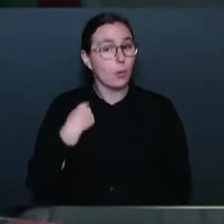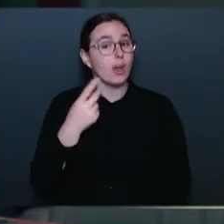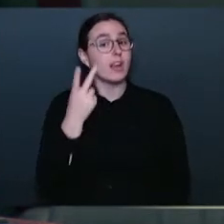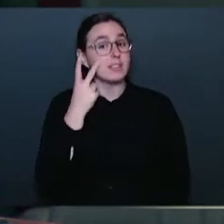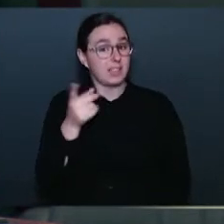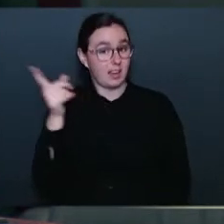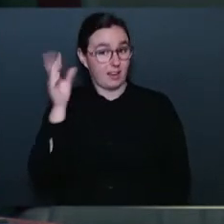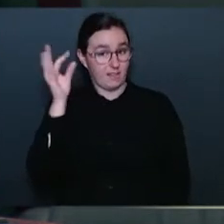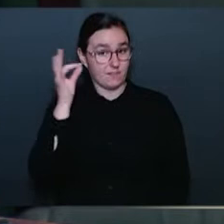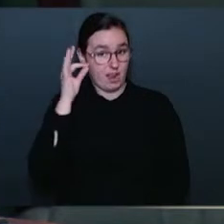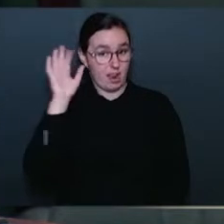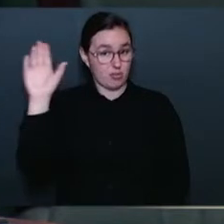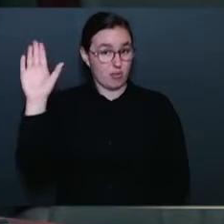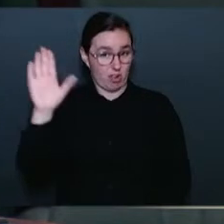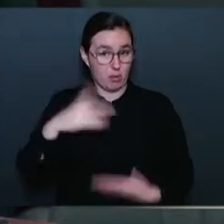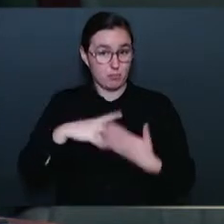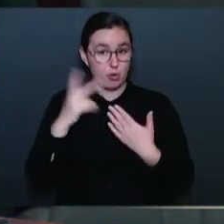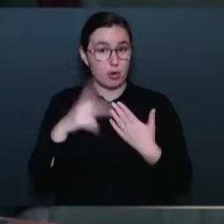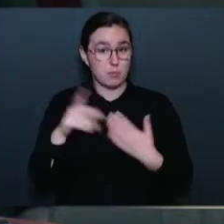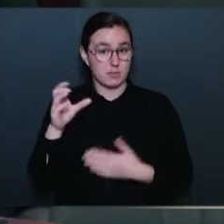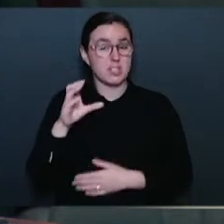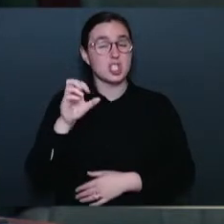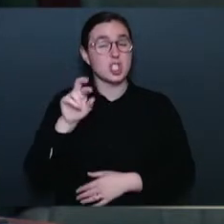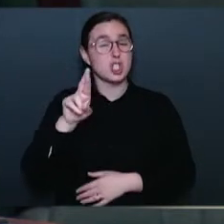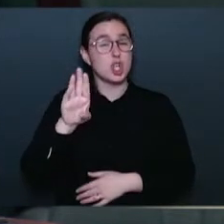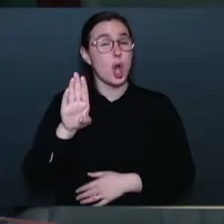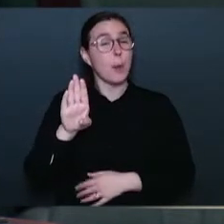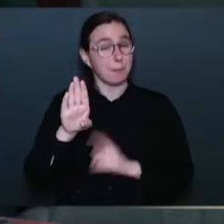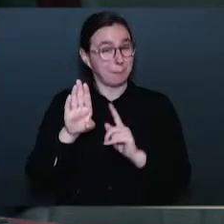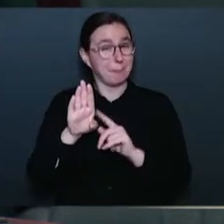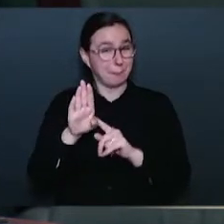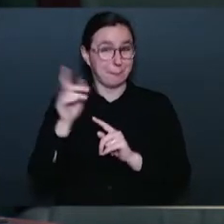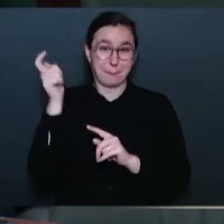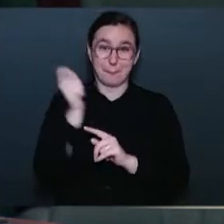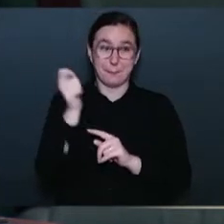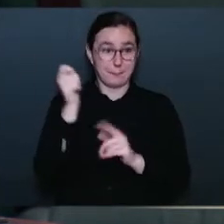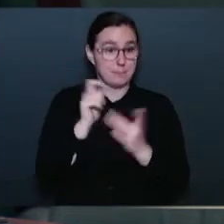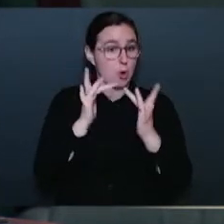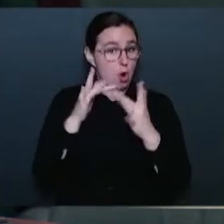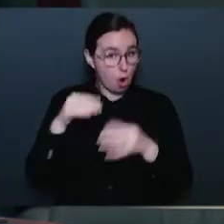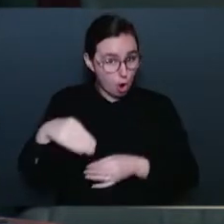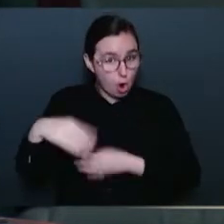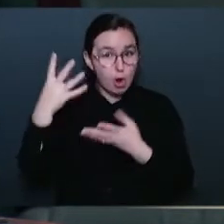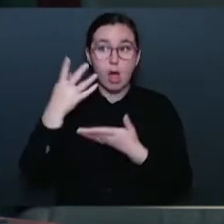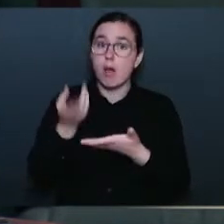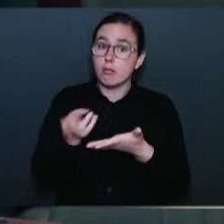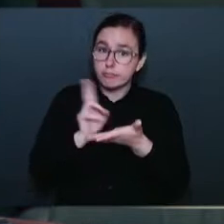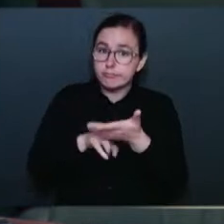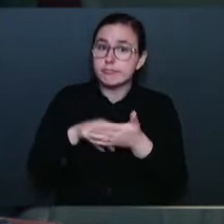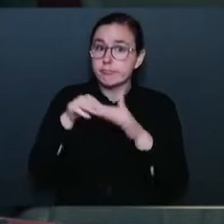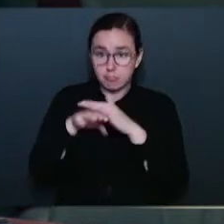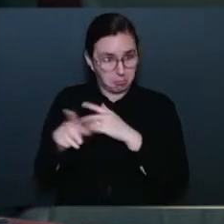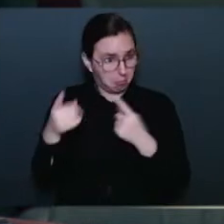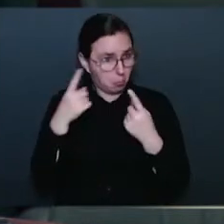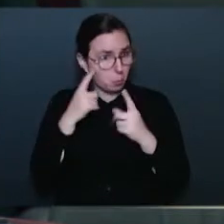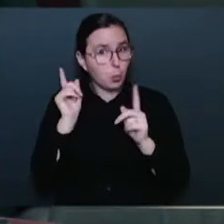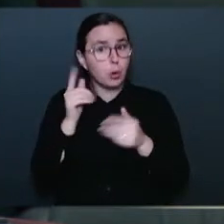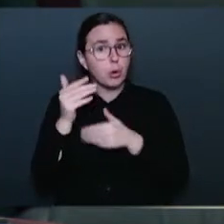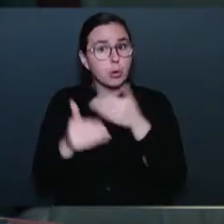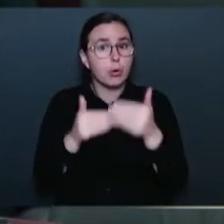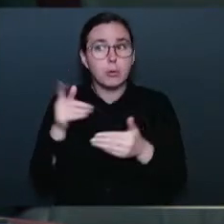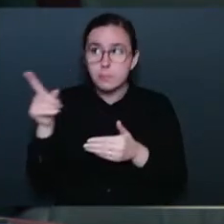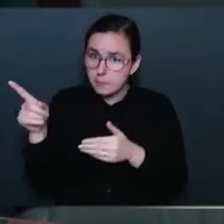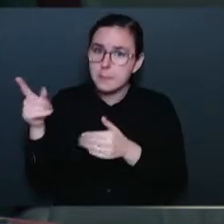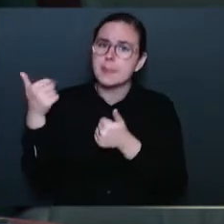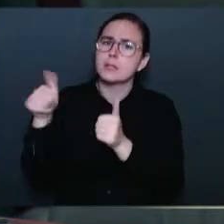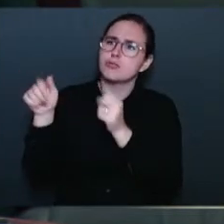have the expertise that we're developing at the provincial level to use our provincial portals for the same thing I'm looking forward to working with the minister of